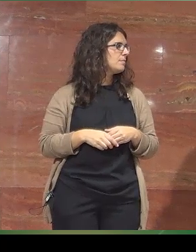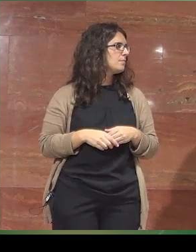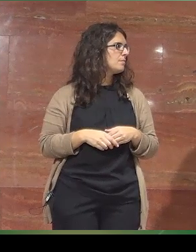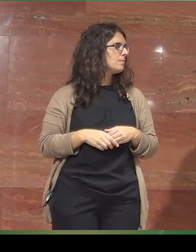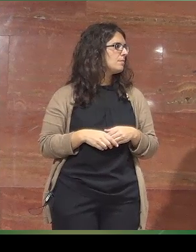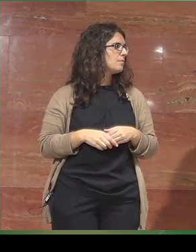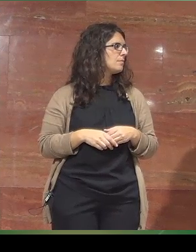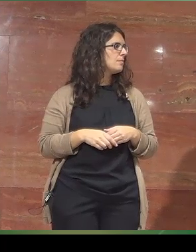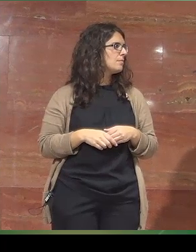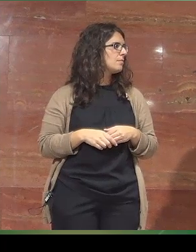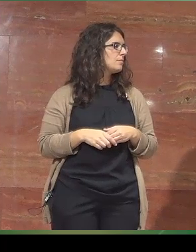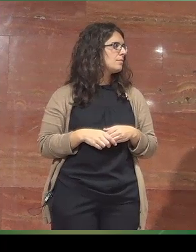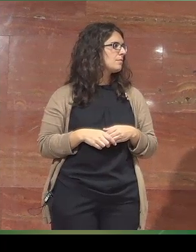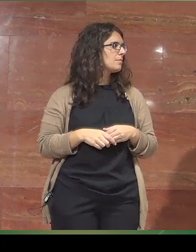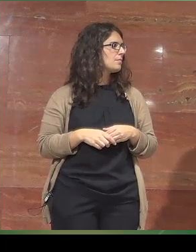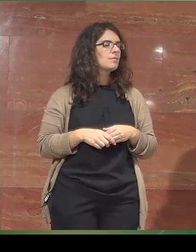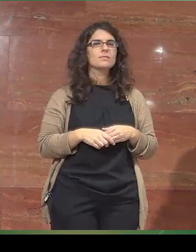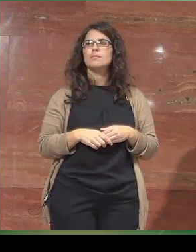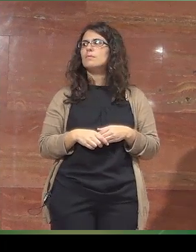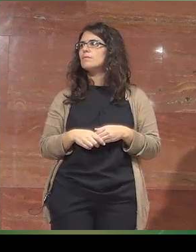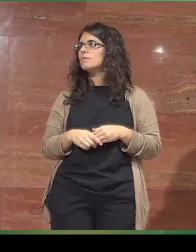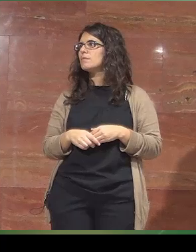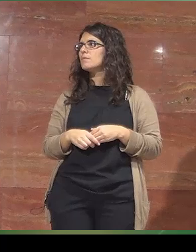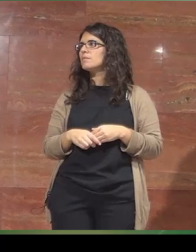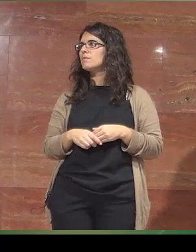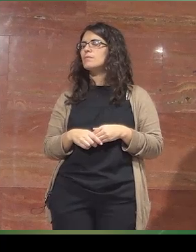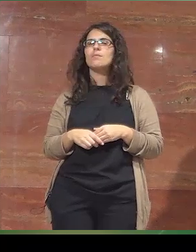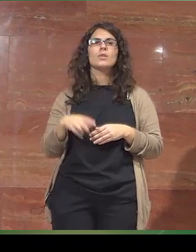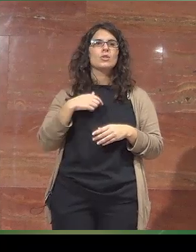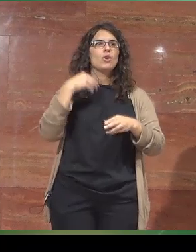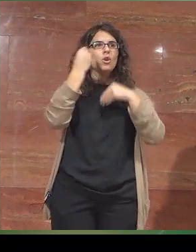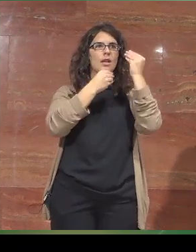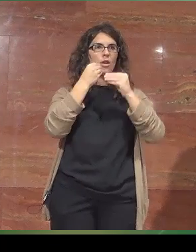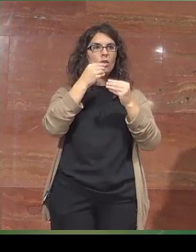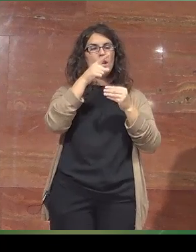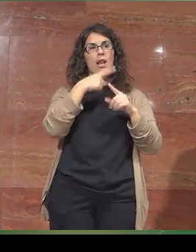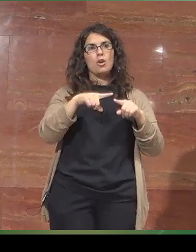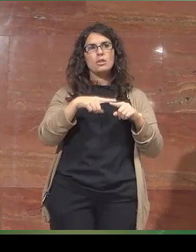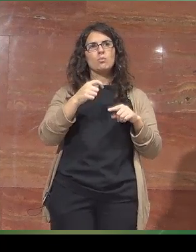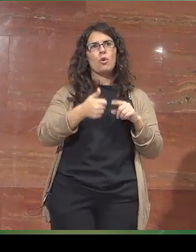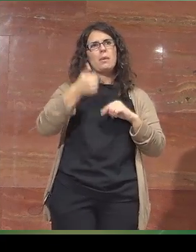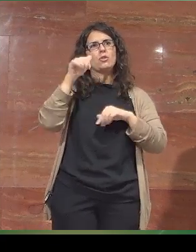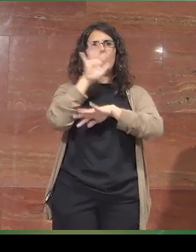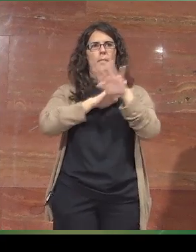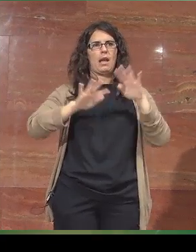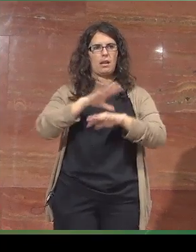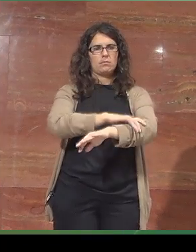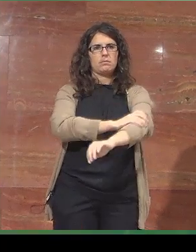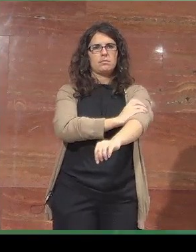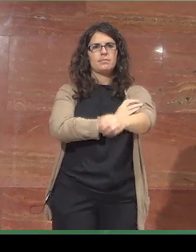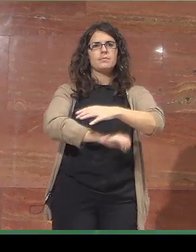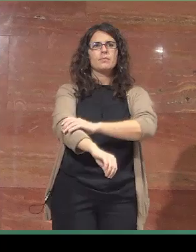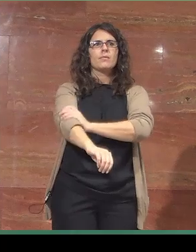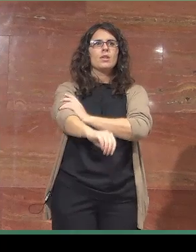it's more complex as this. I understand something very important about the sign system and